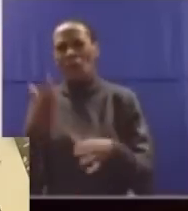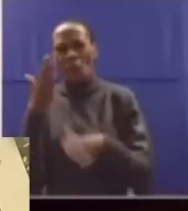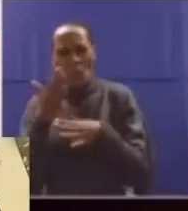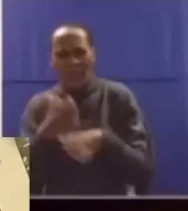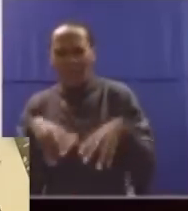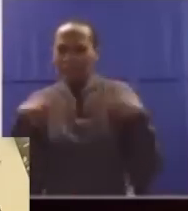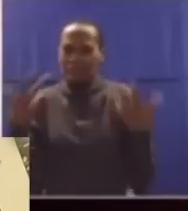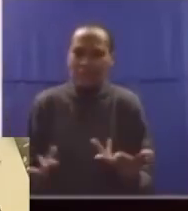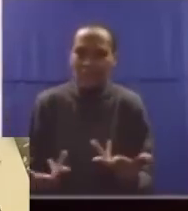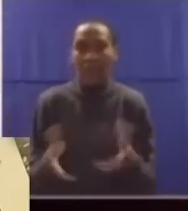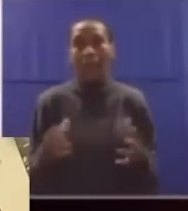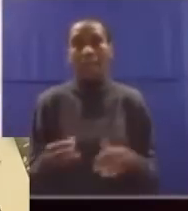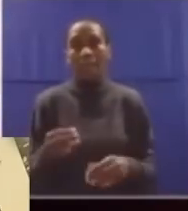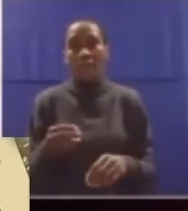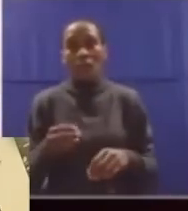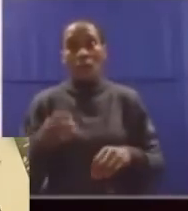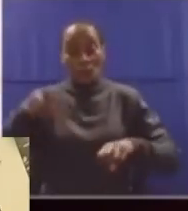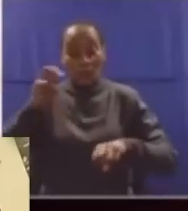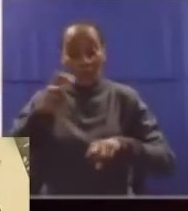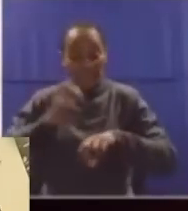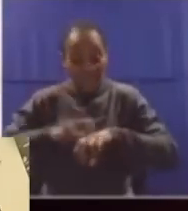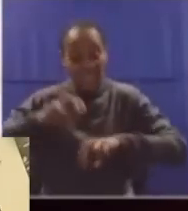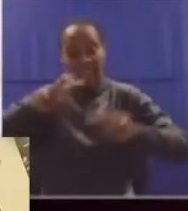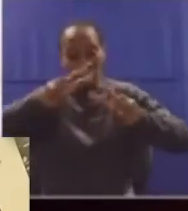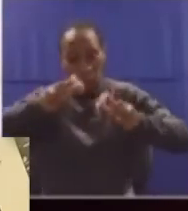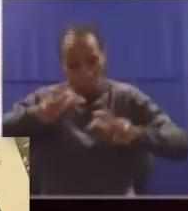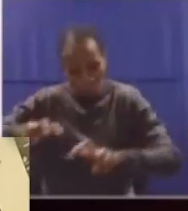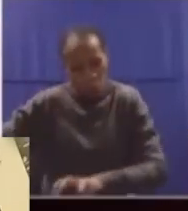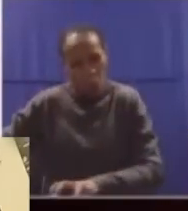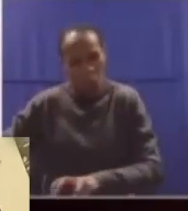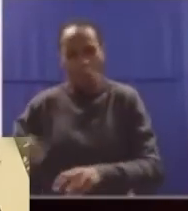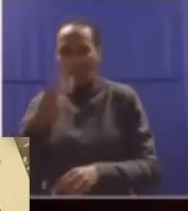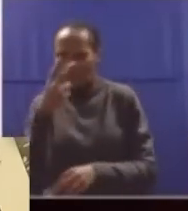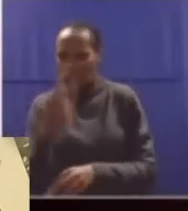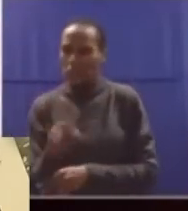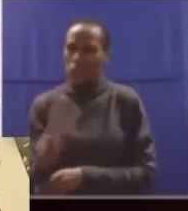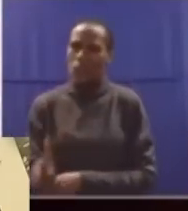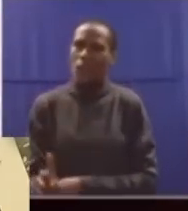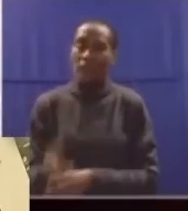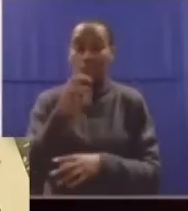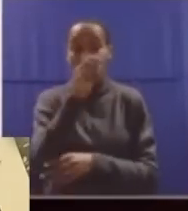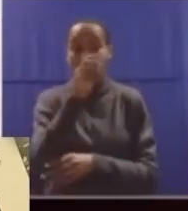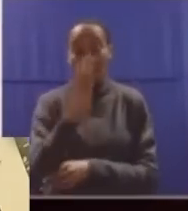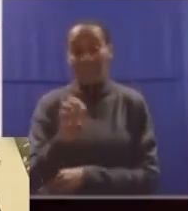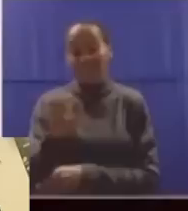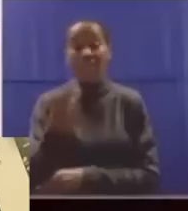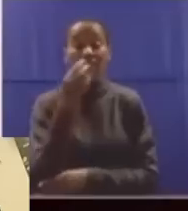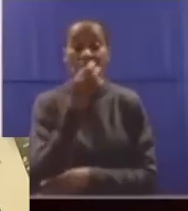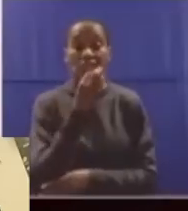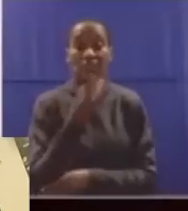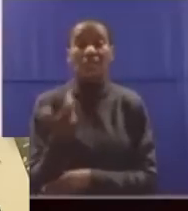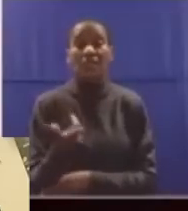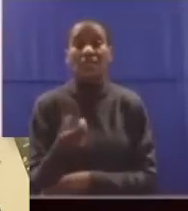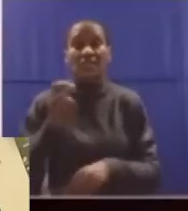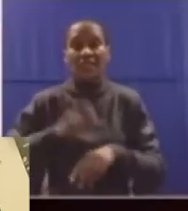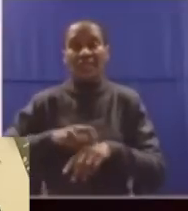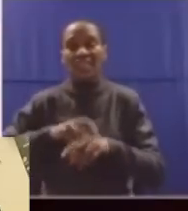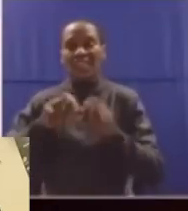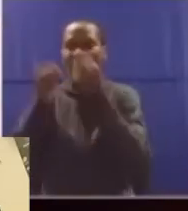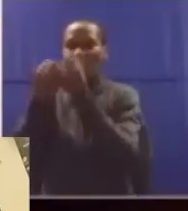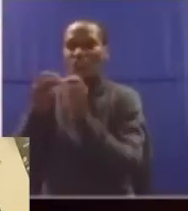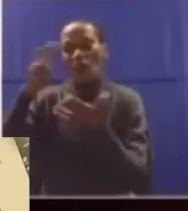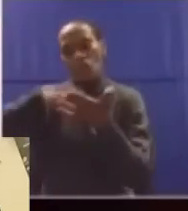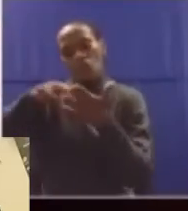classrooms. A media investigation by GroundNut and Viewfinder refuted DBE's claims to Parliament about a national reading